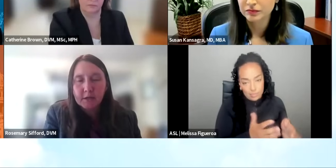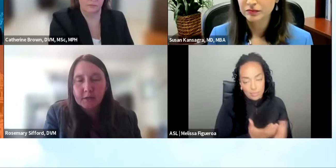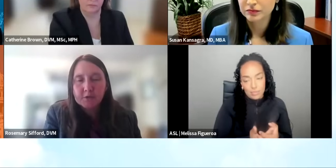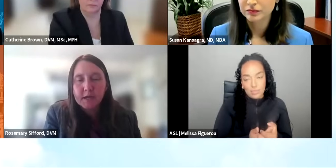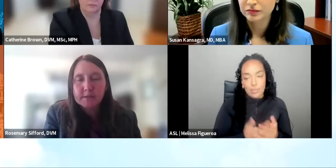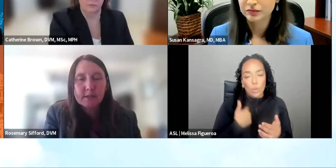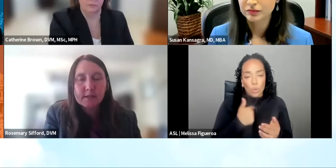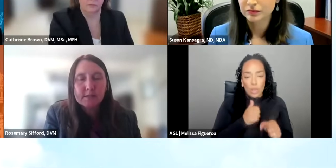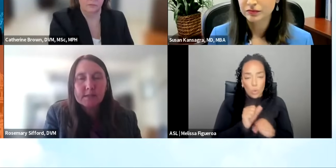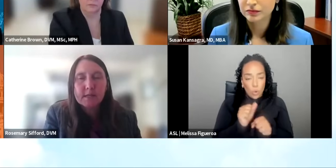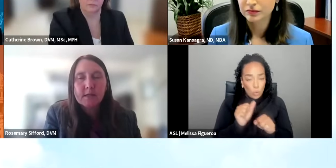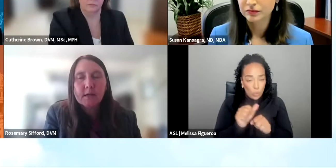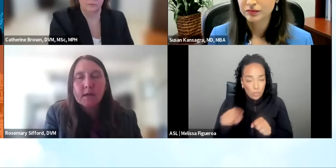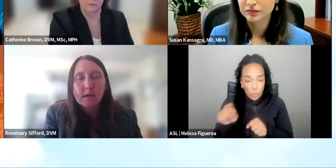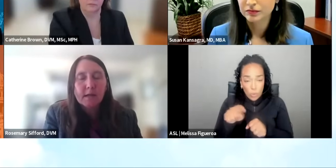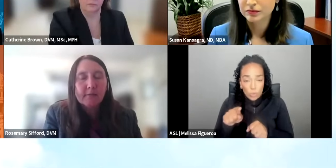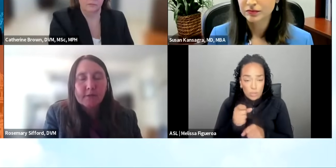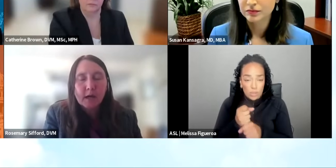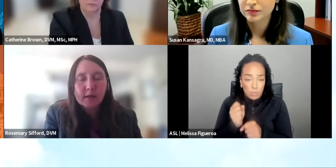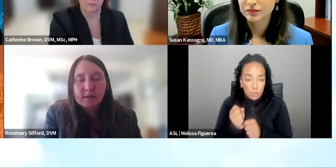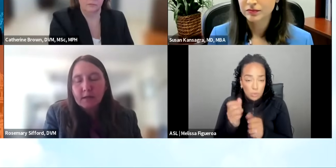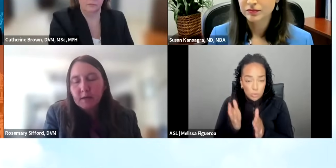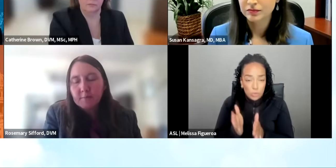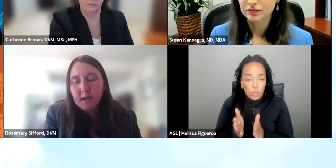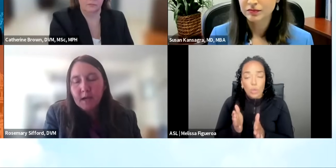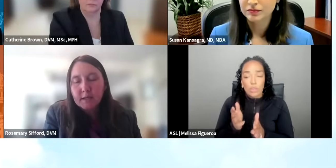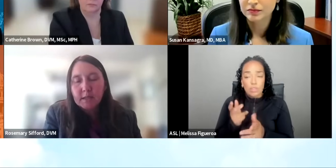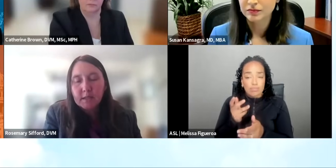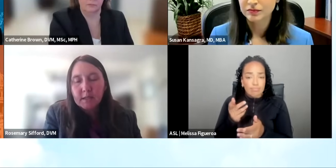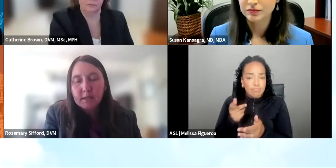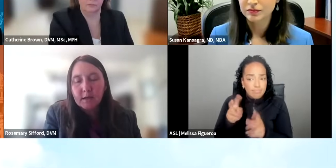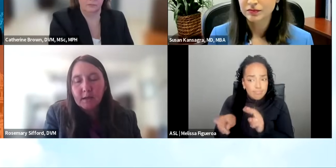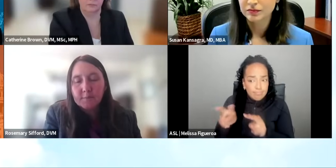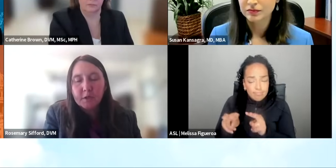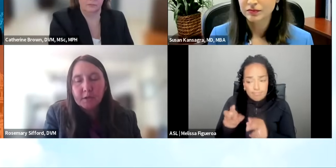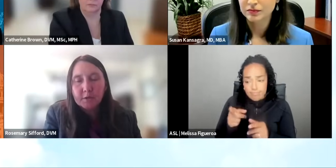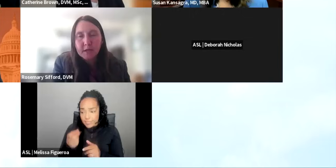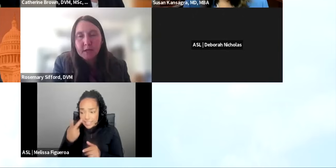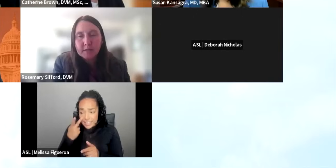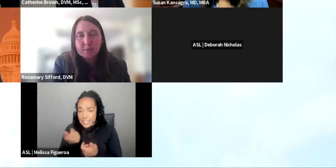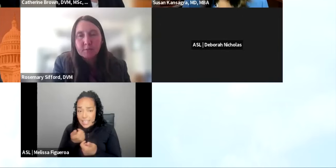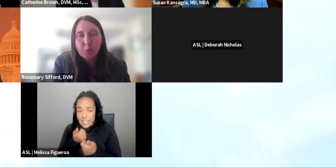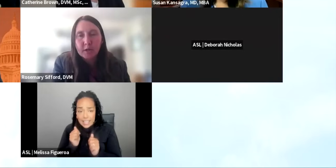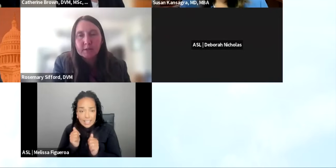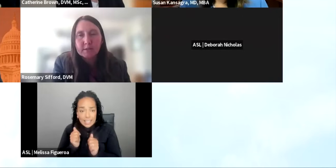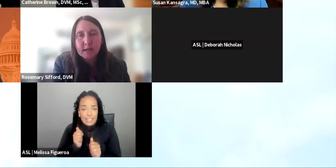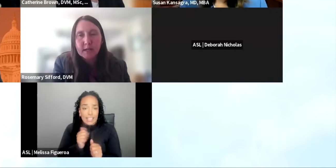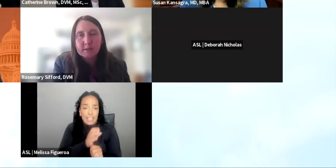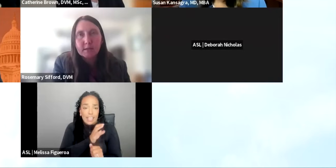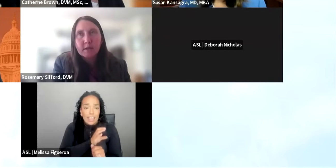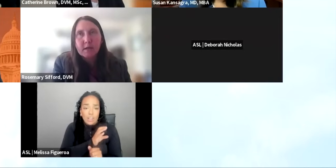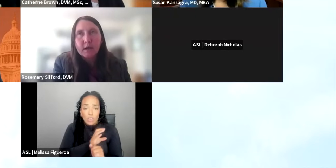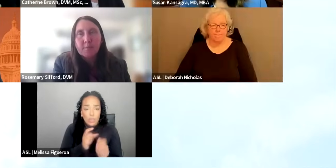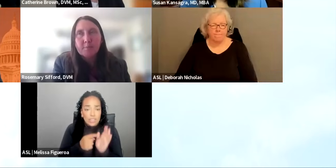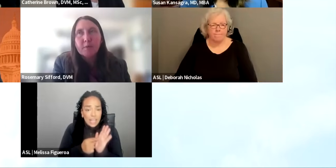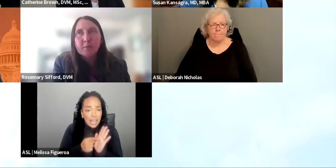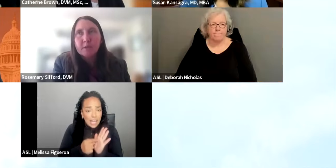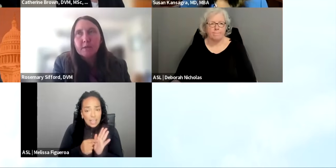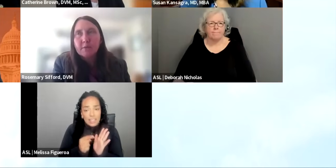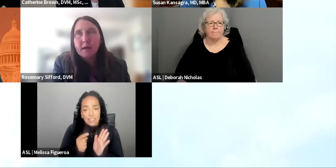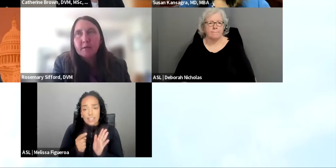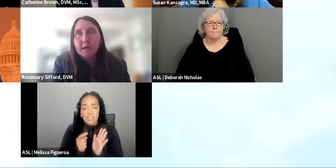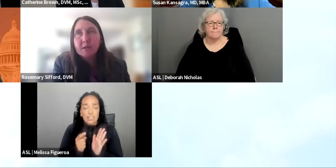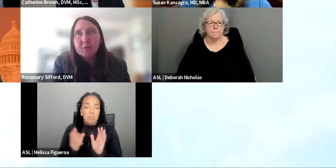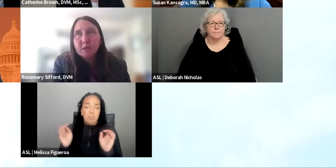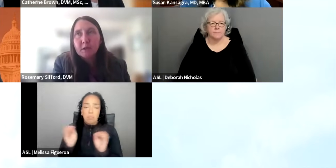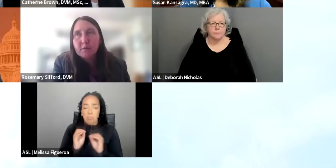any clinical signs that they see and have not had any clinical signs reported to date. But we